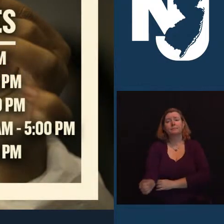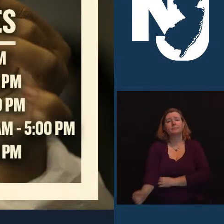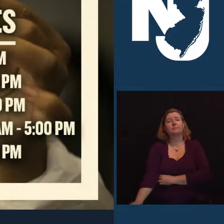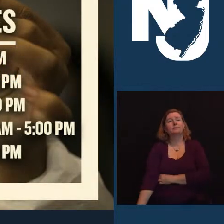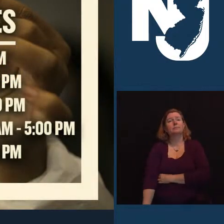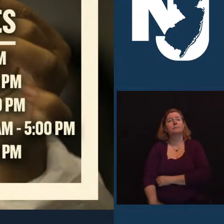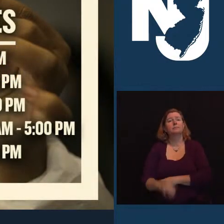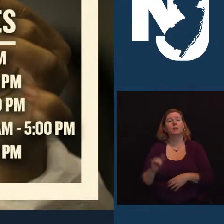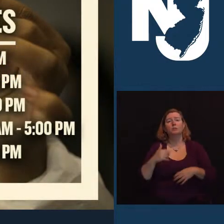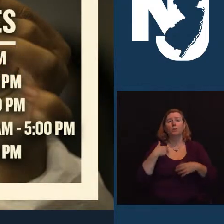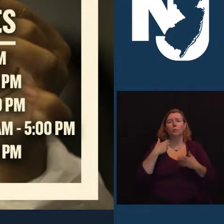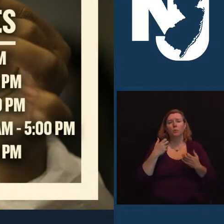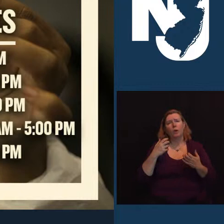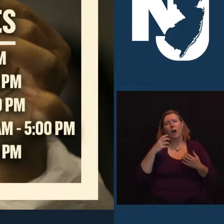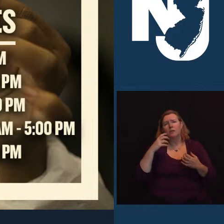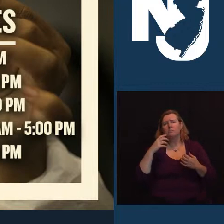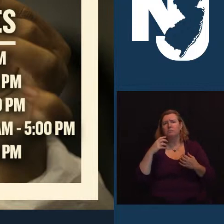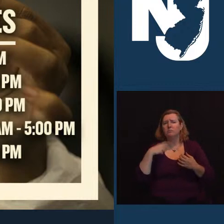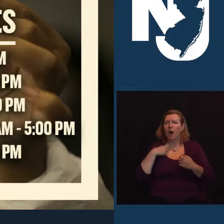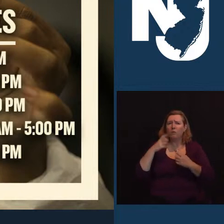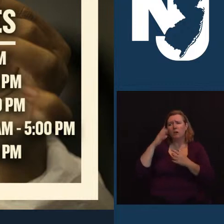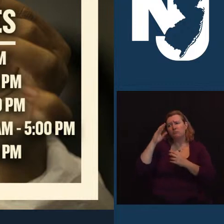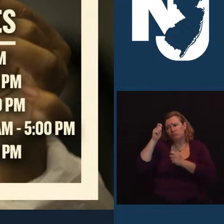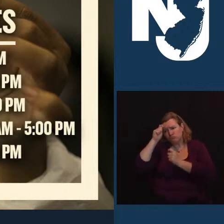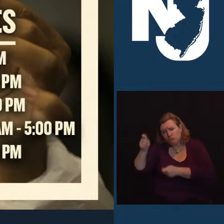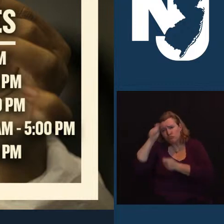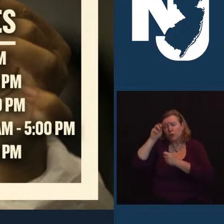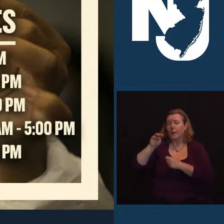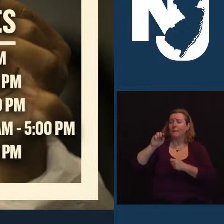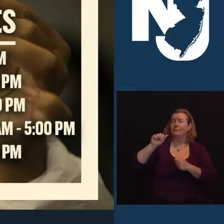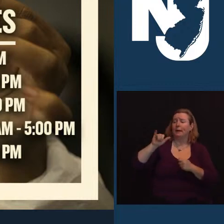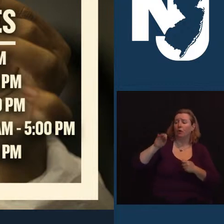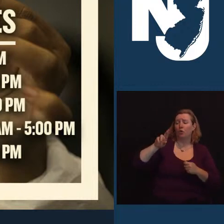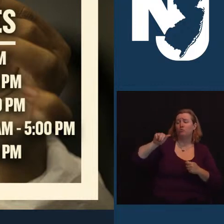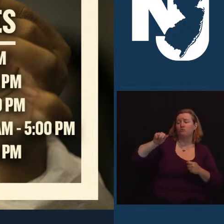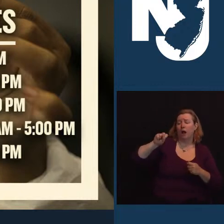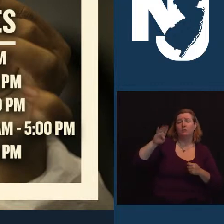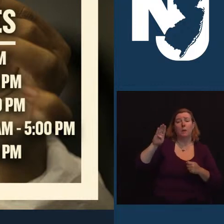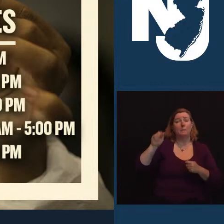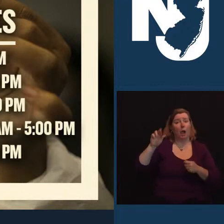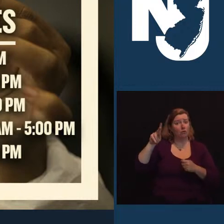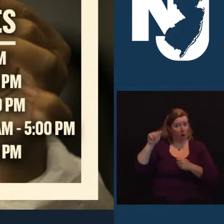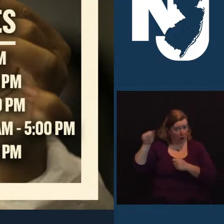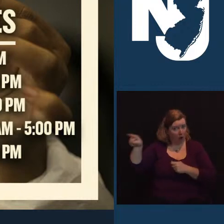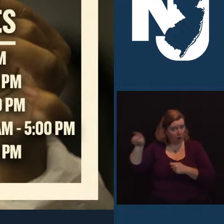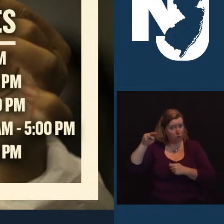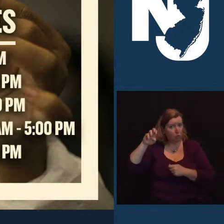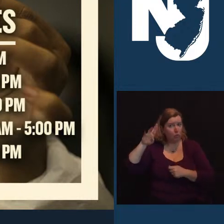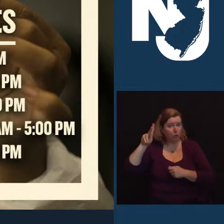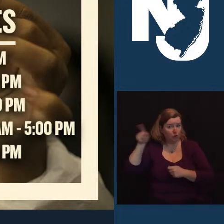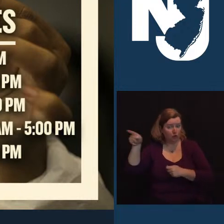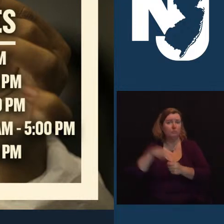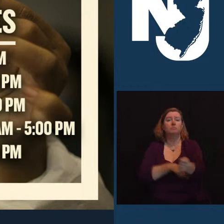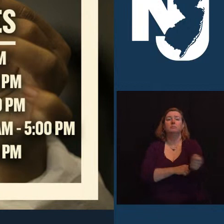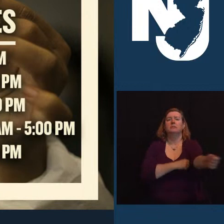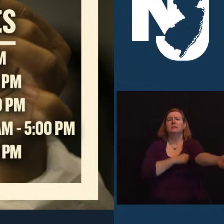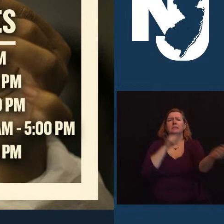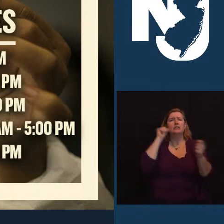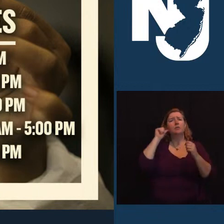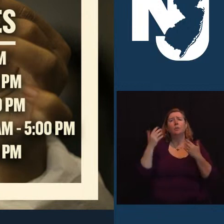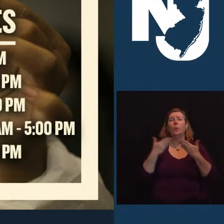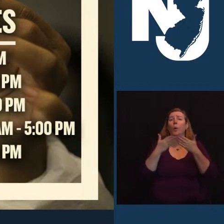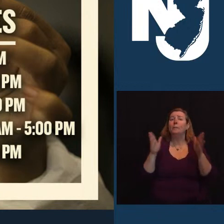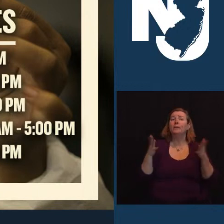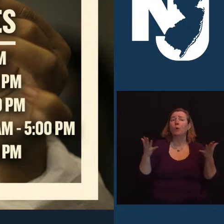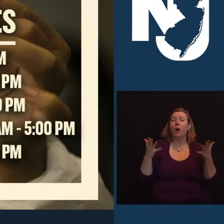to Newark Mayor Ras Baraka, who I saw yesterday, and his team, who are today opening walk-up vaccination sites in